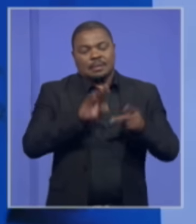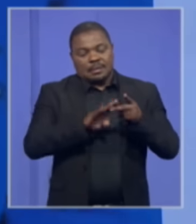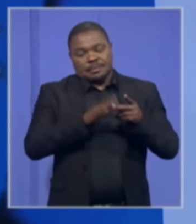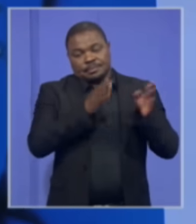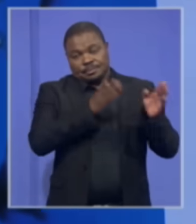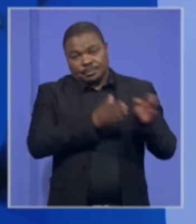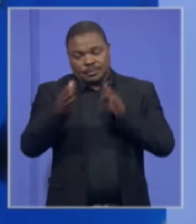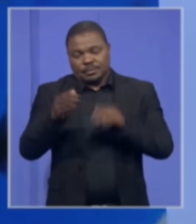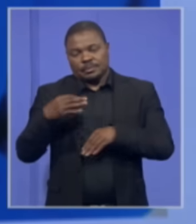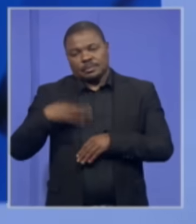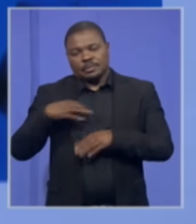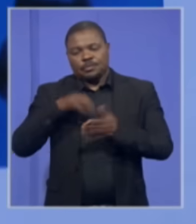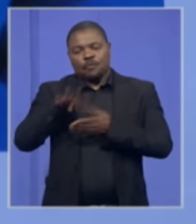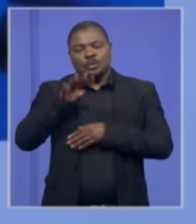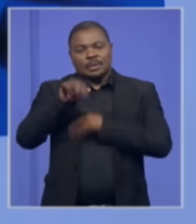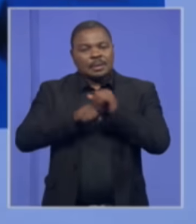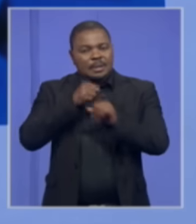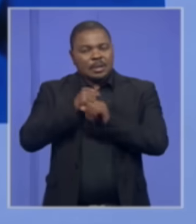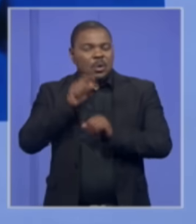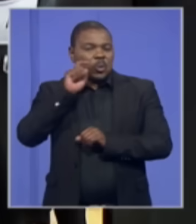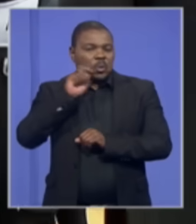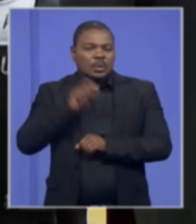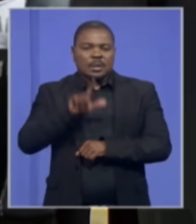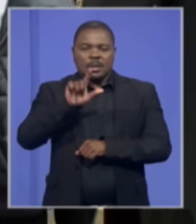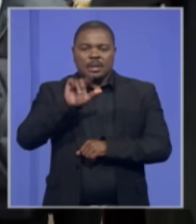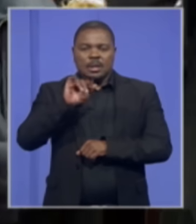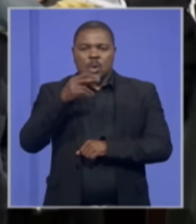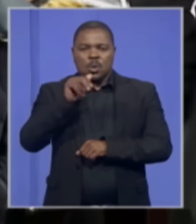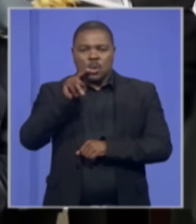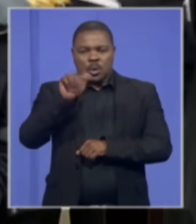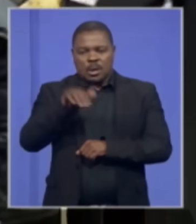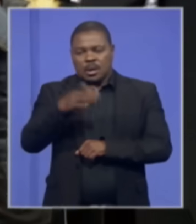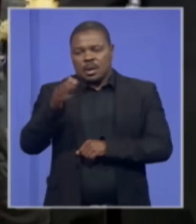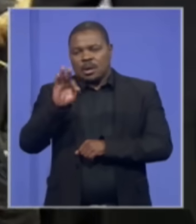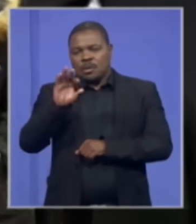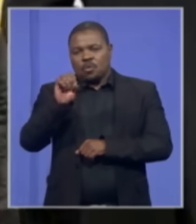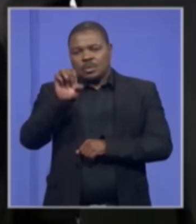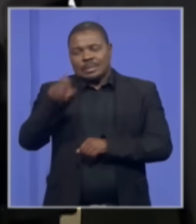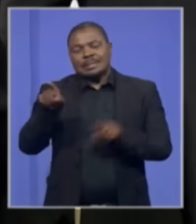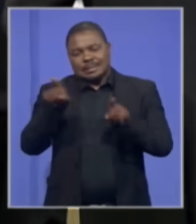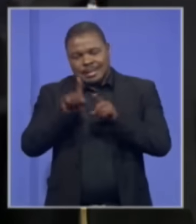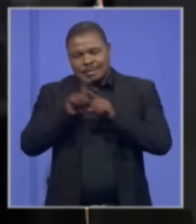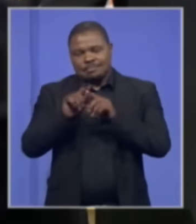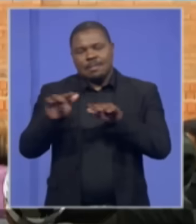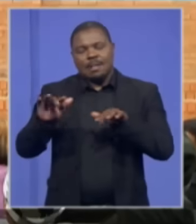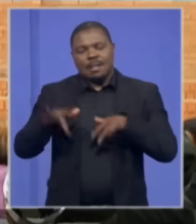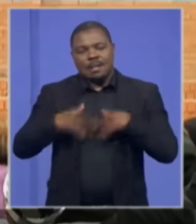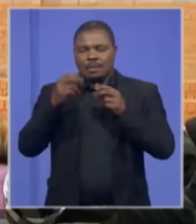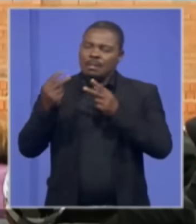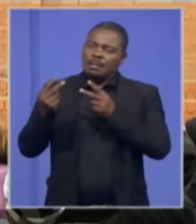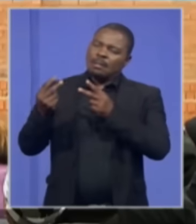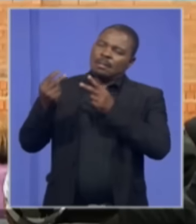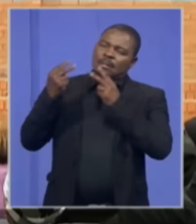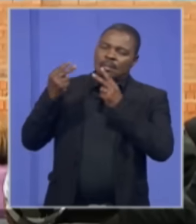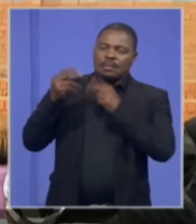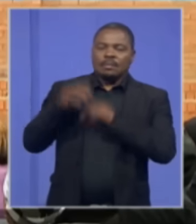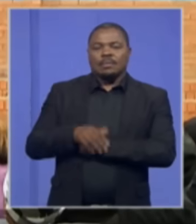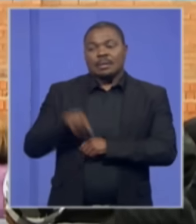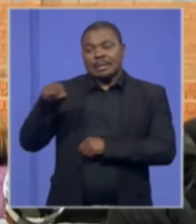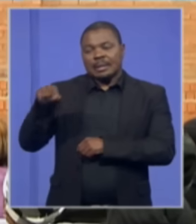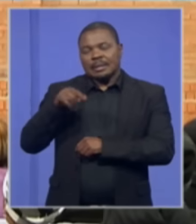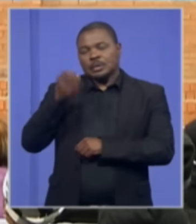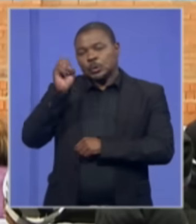di 14 le Corner Force e ne e tshwaretswe sekolong sa Nkoni Maruping se Bramfisherville. Setopo sa